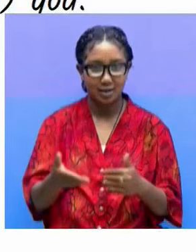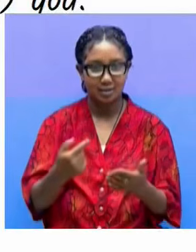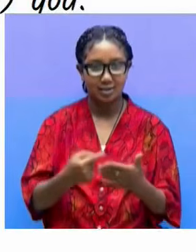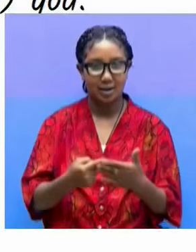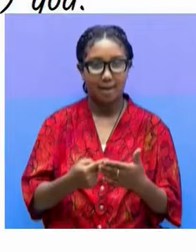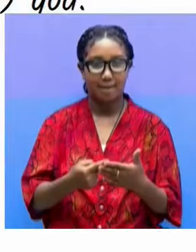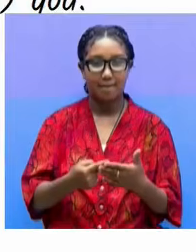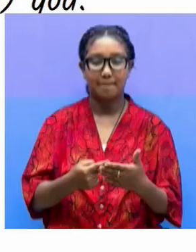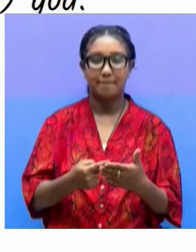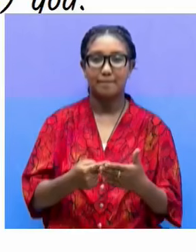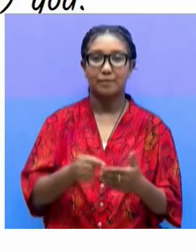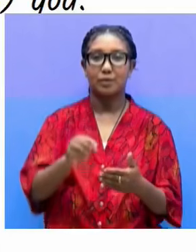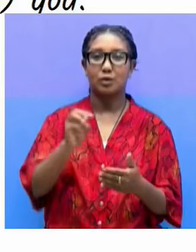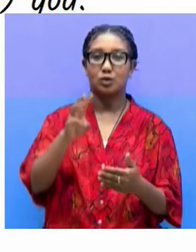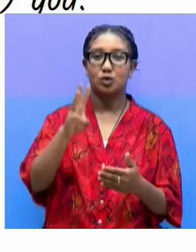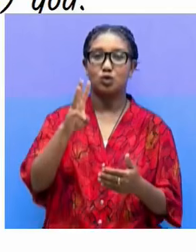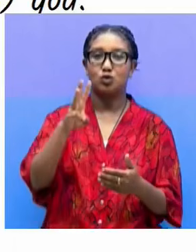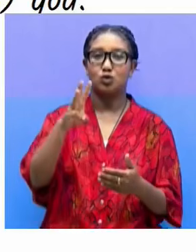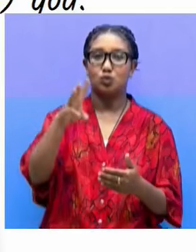time would